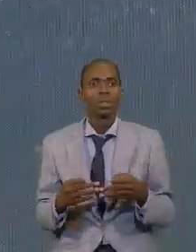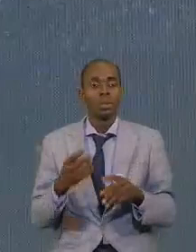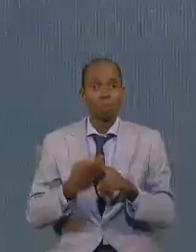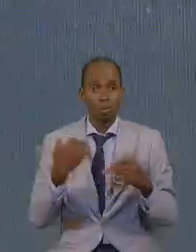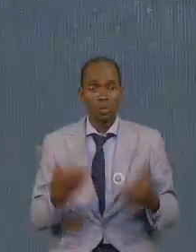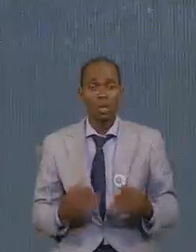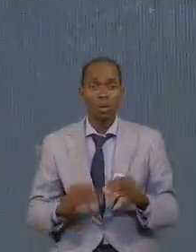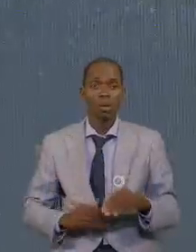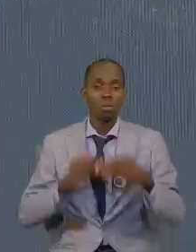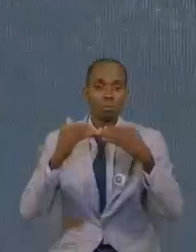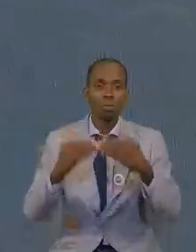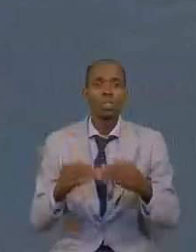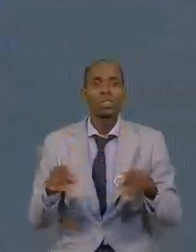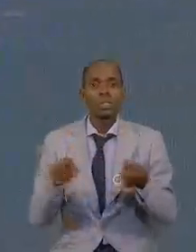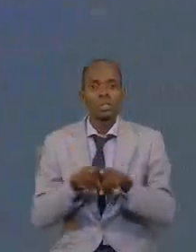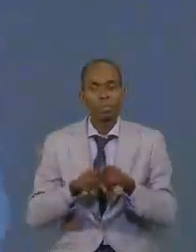forever.